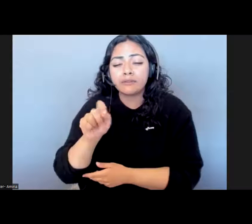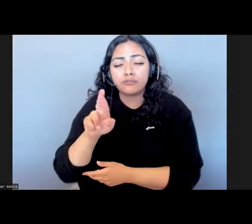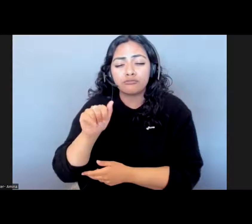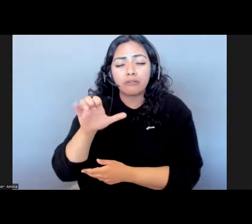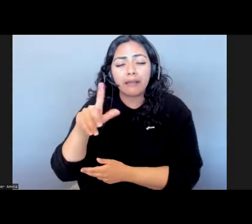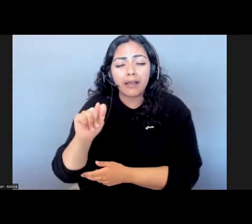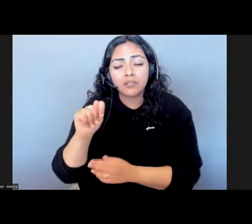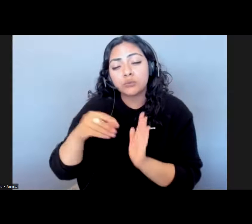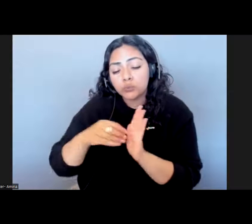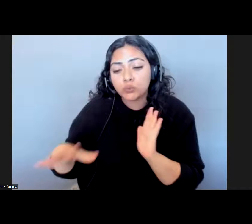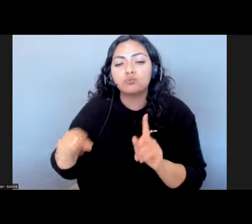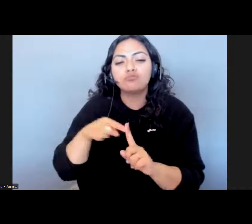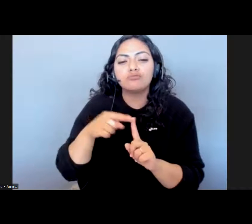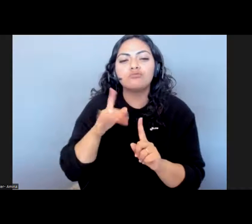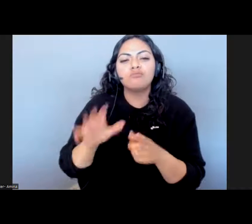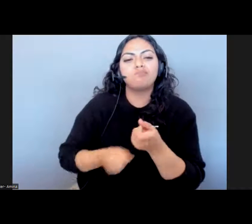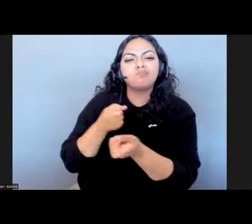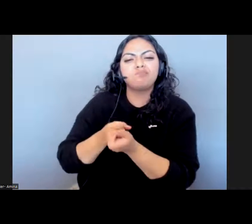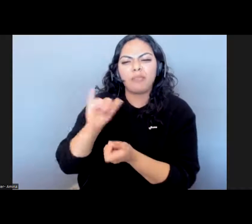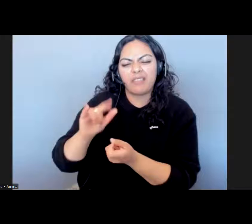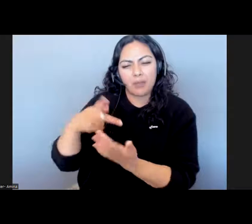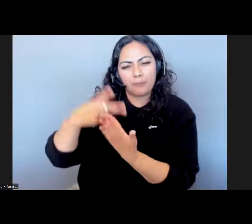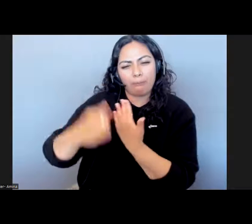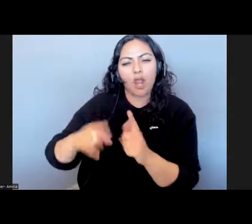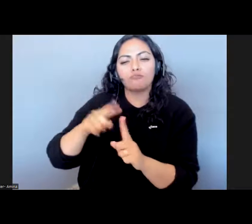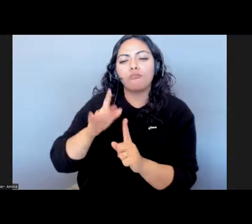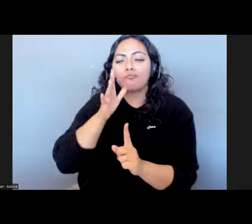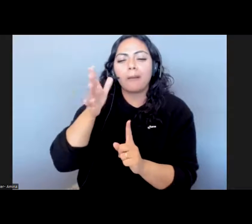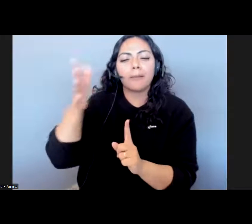Lesotho, Africa. So I'm always very